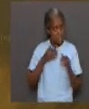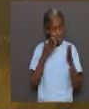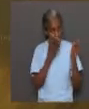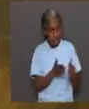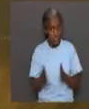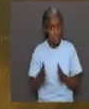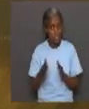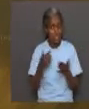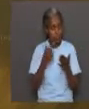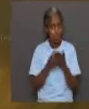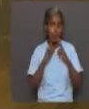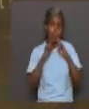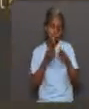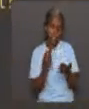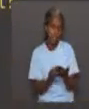to answer this question.